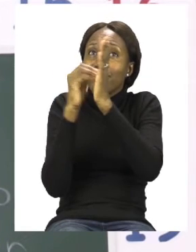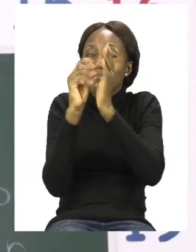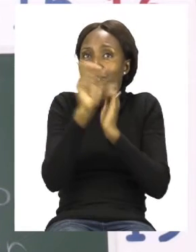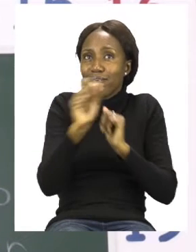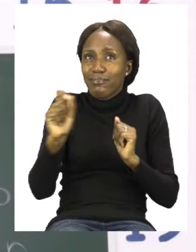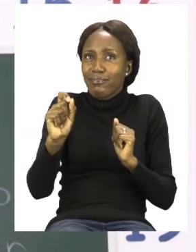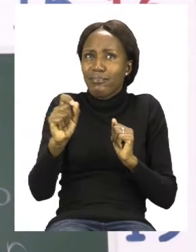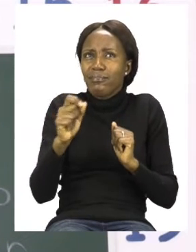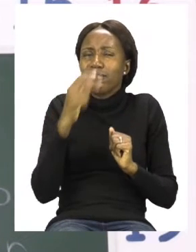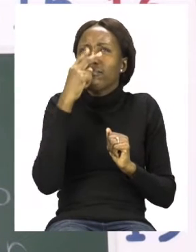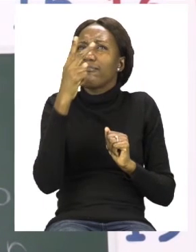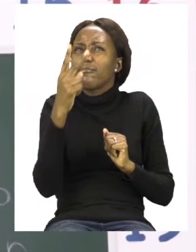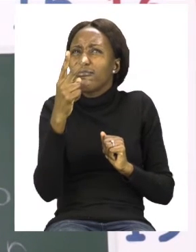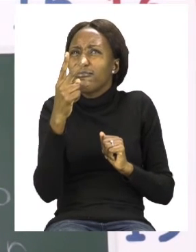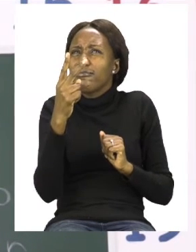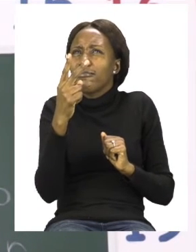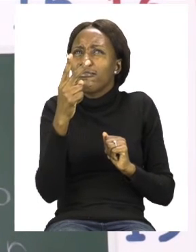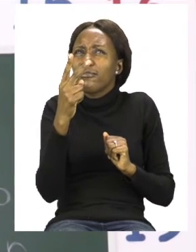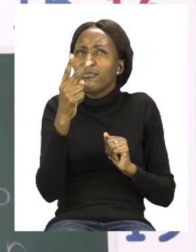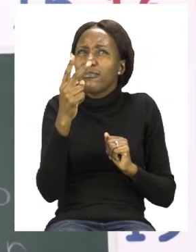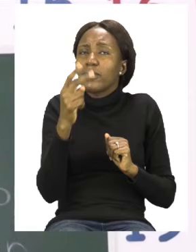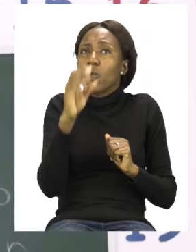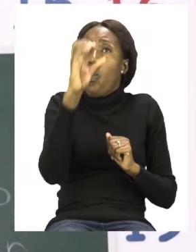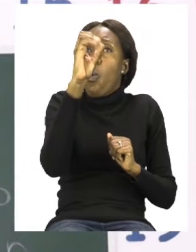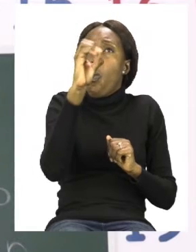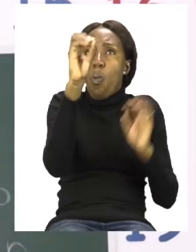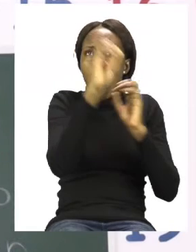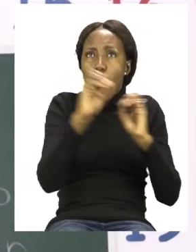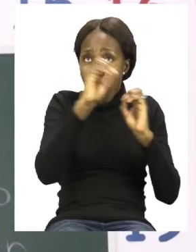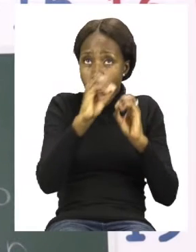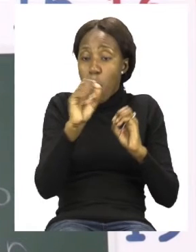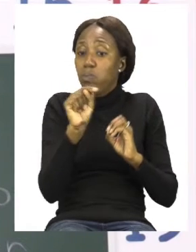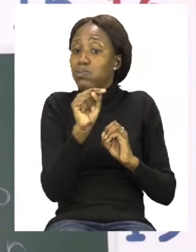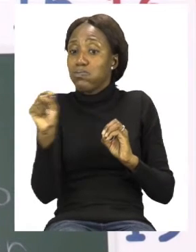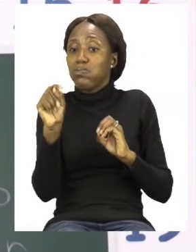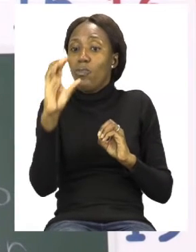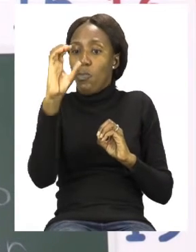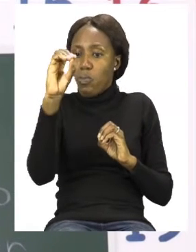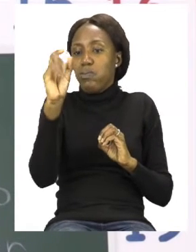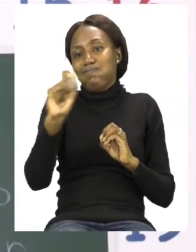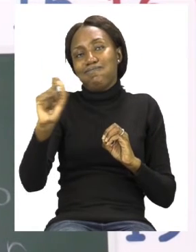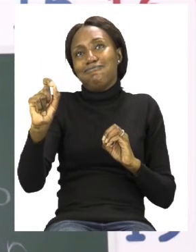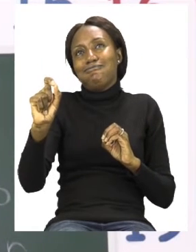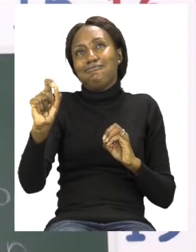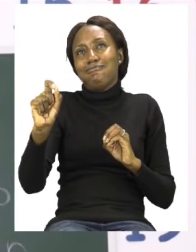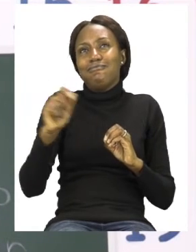And then after that, we know that there is a O missing. So we need to put the